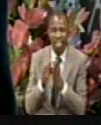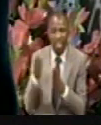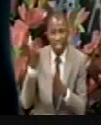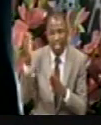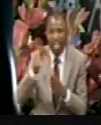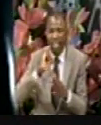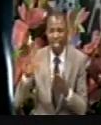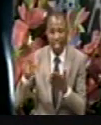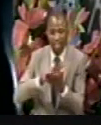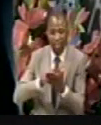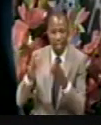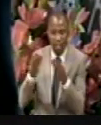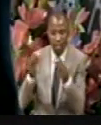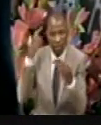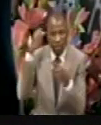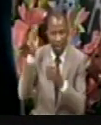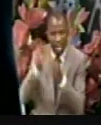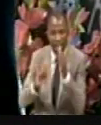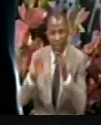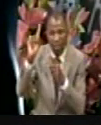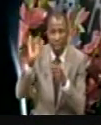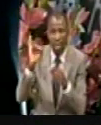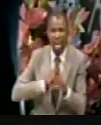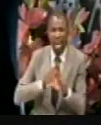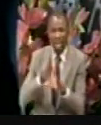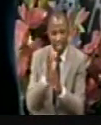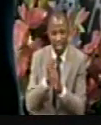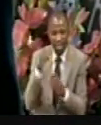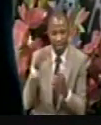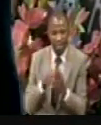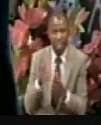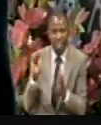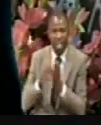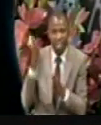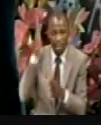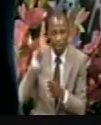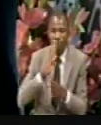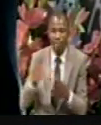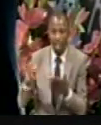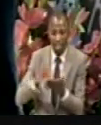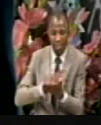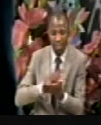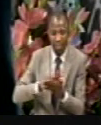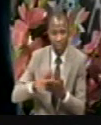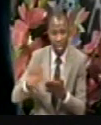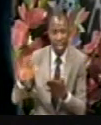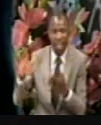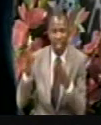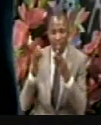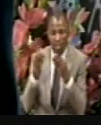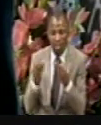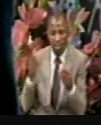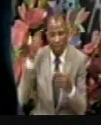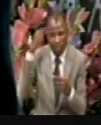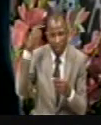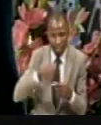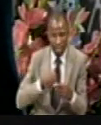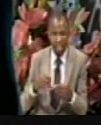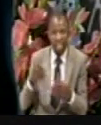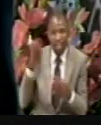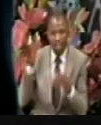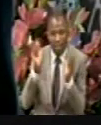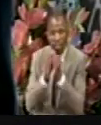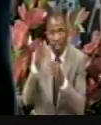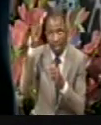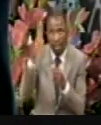praying, he said that tonight there is a divine solution for everybody. And I claimed it, and I said that there will be